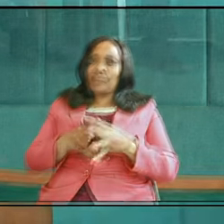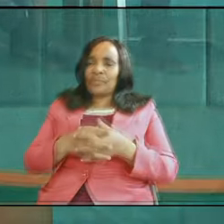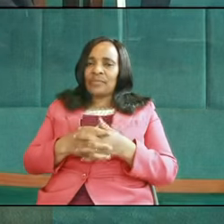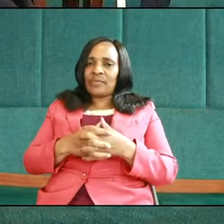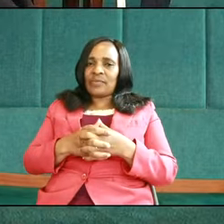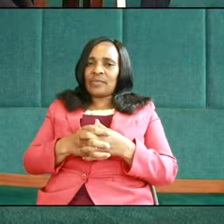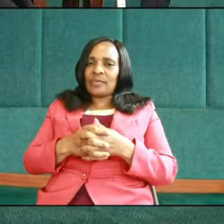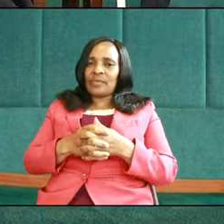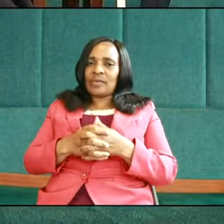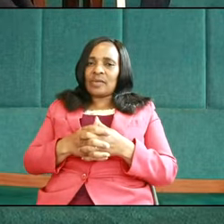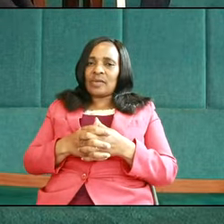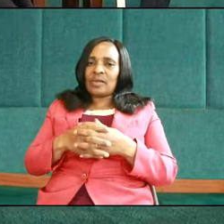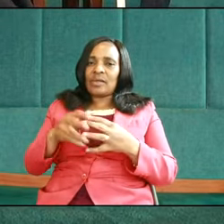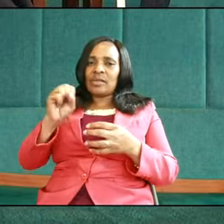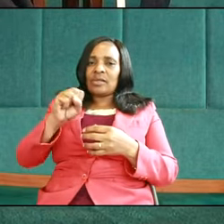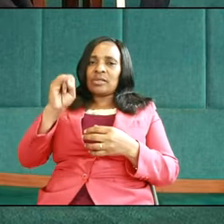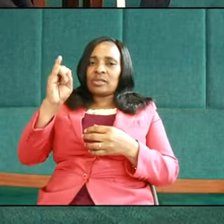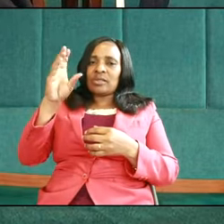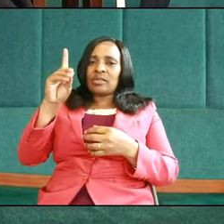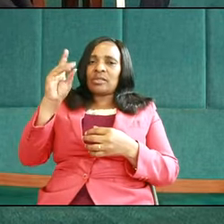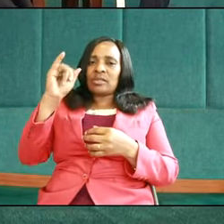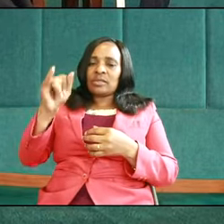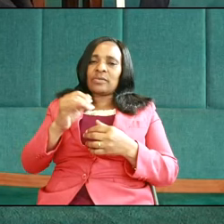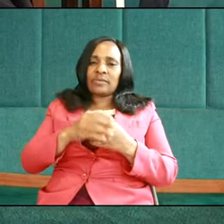Amen. Sid.